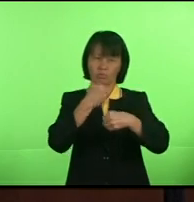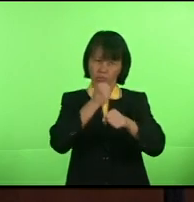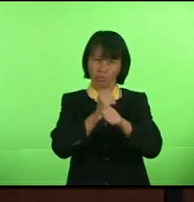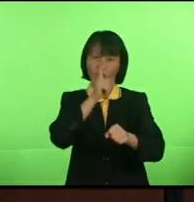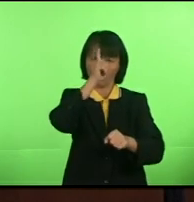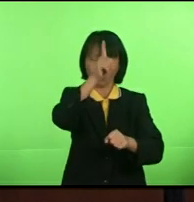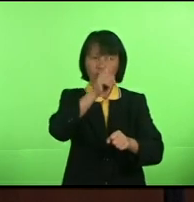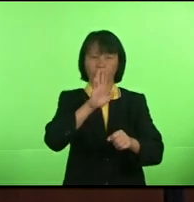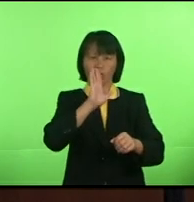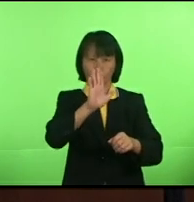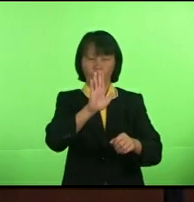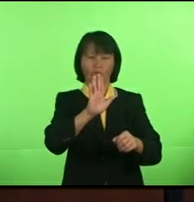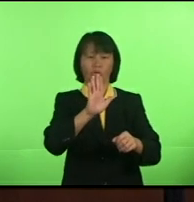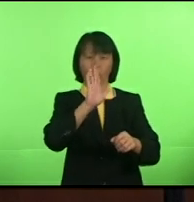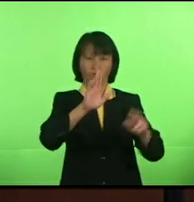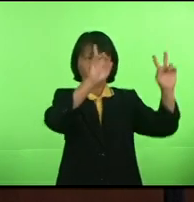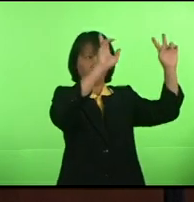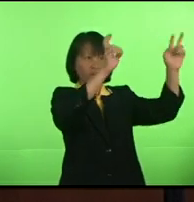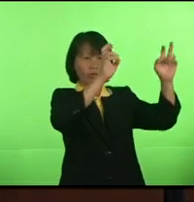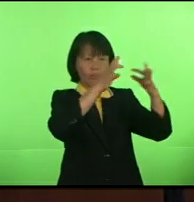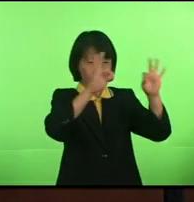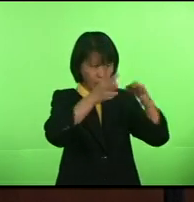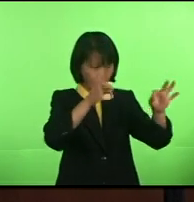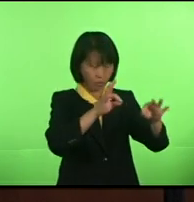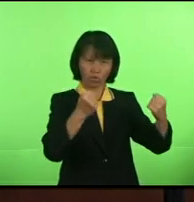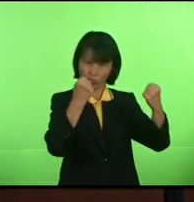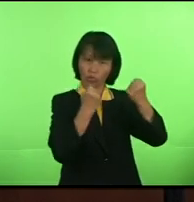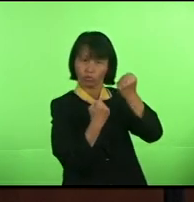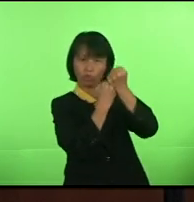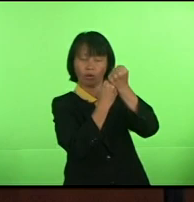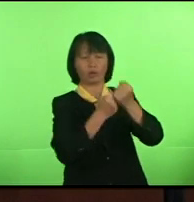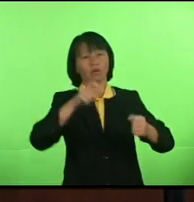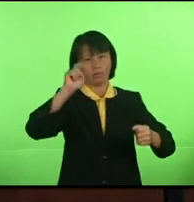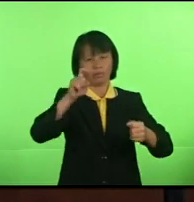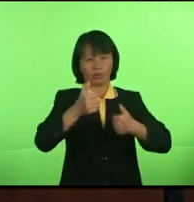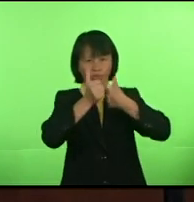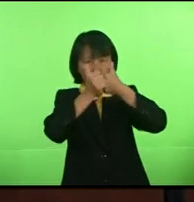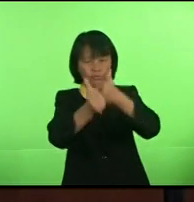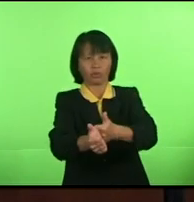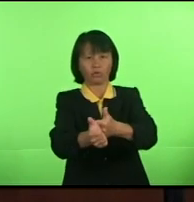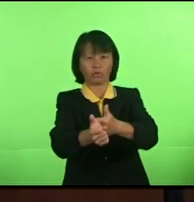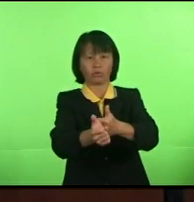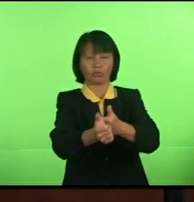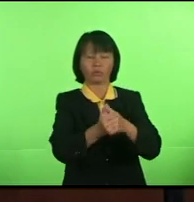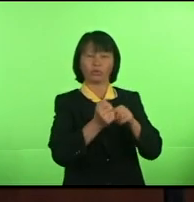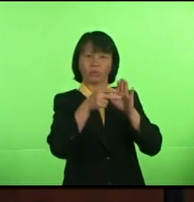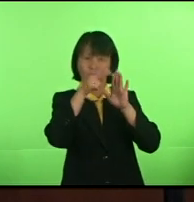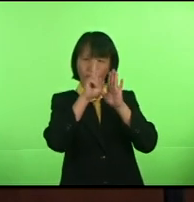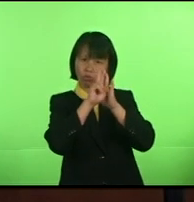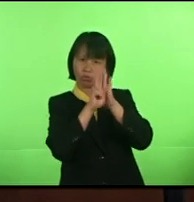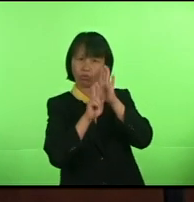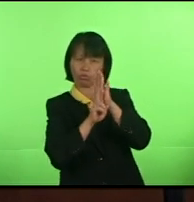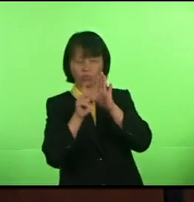sure that your thesis statement or your topic sentence is strongly supported, so you must follow certain rules. So what